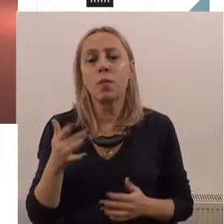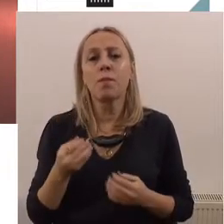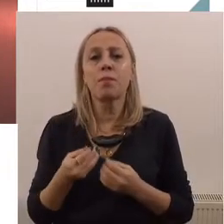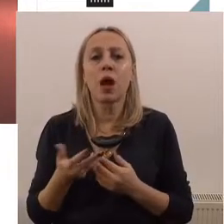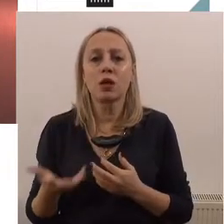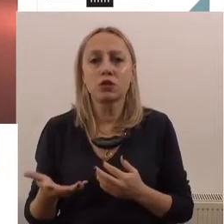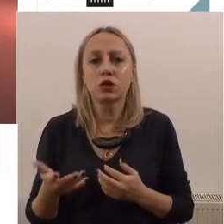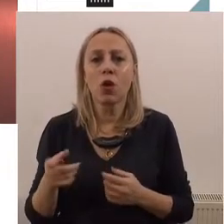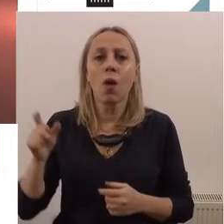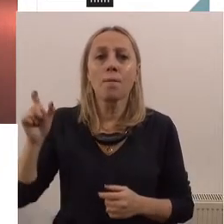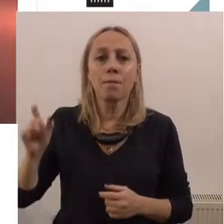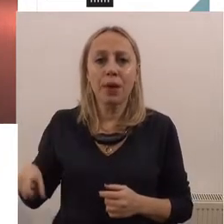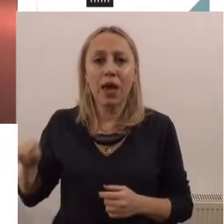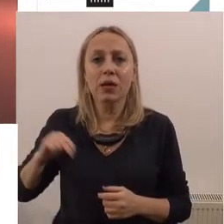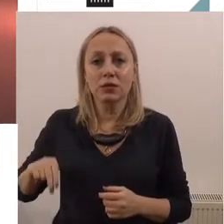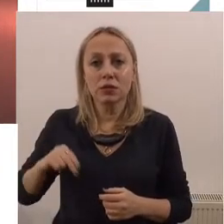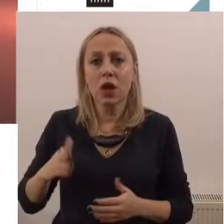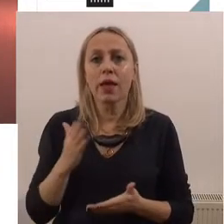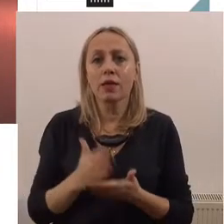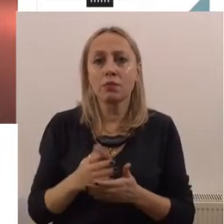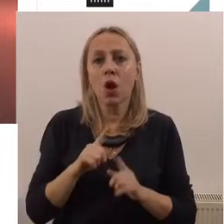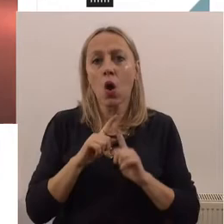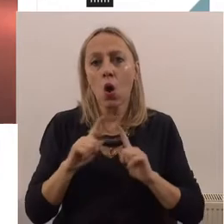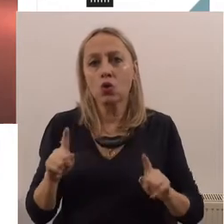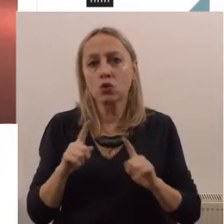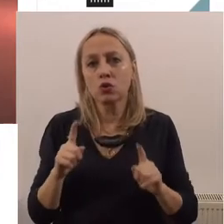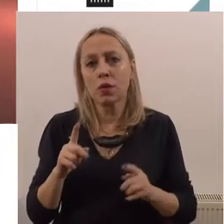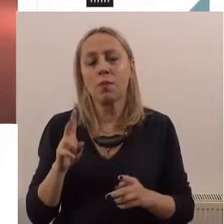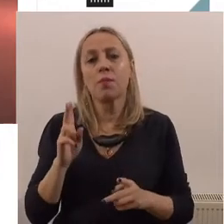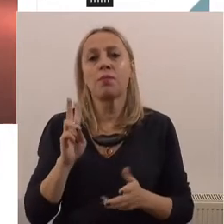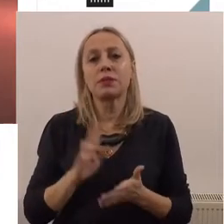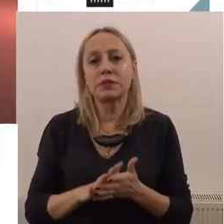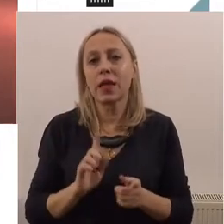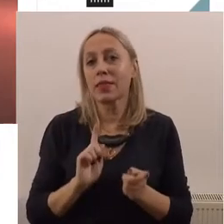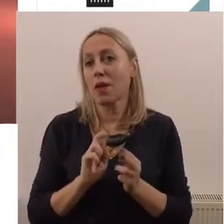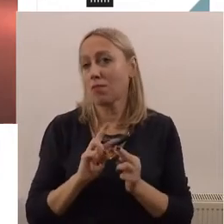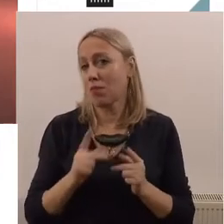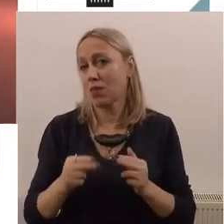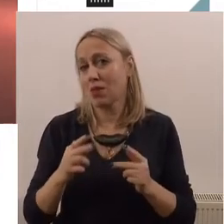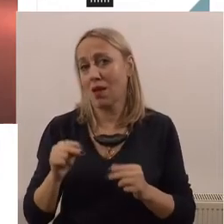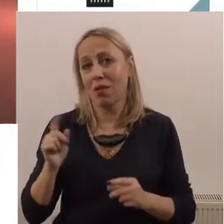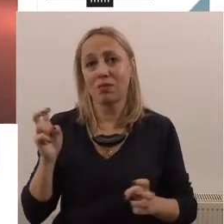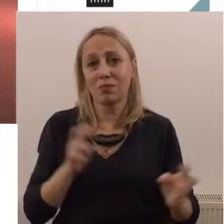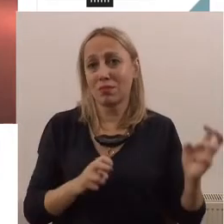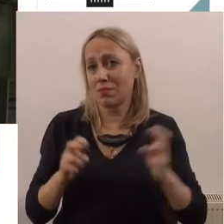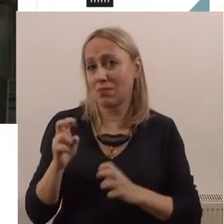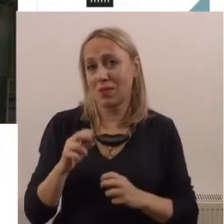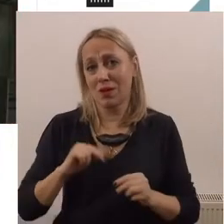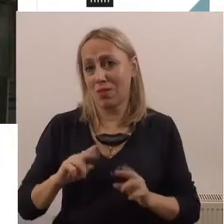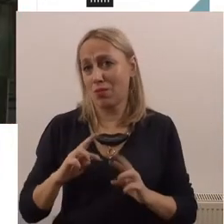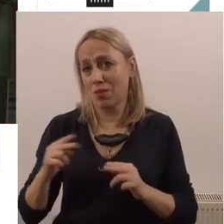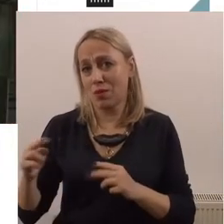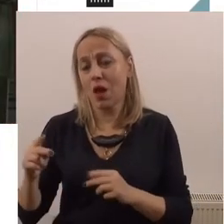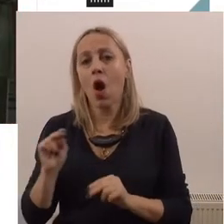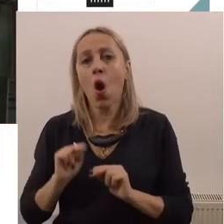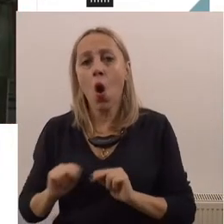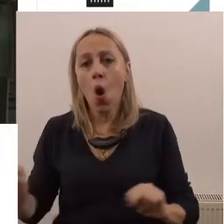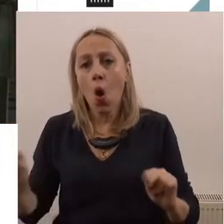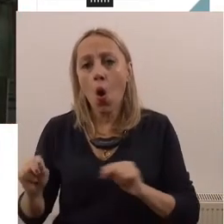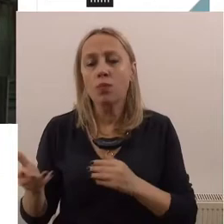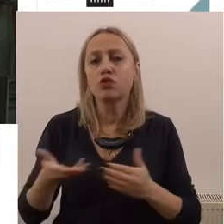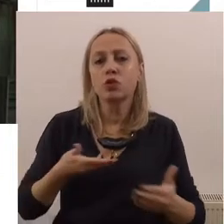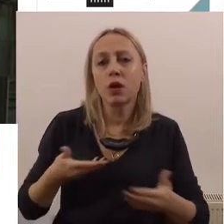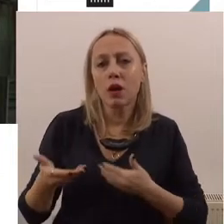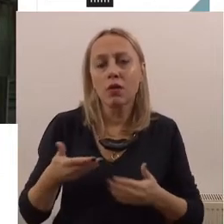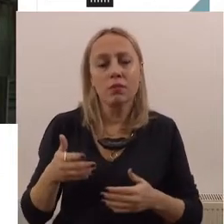people with disabilities. So originally, the museum staff is constantly changing. Therefore,